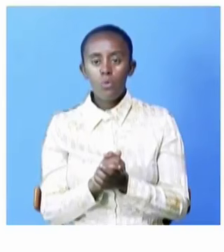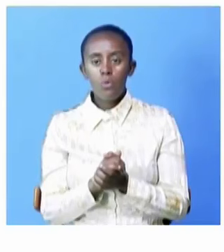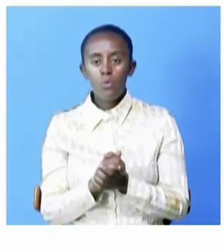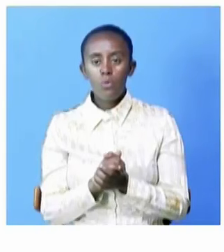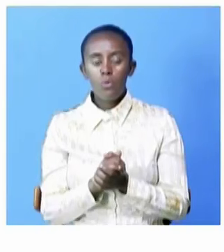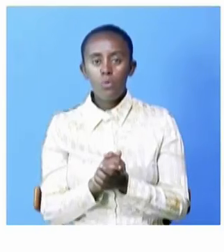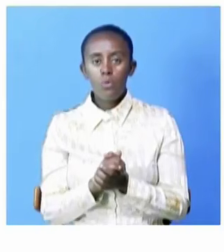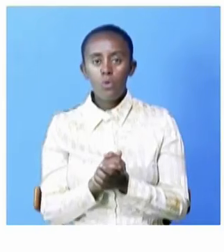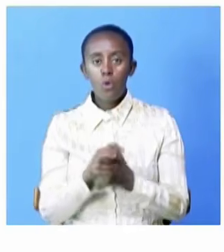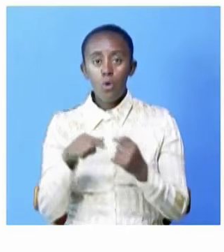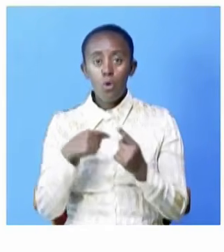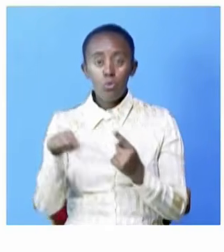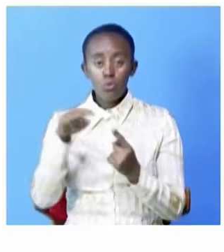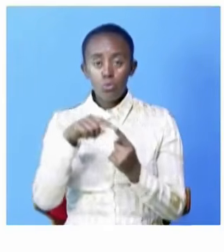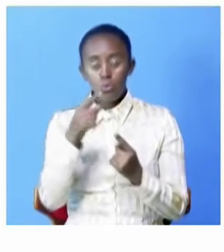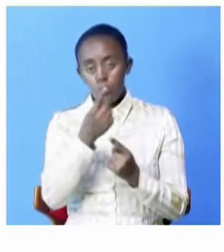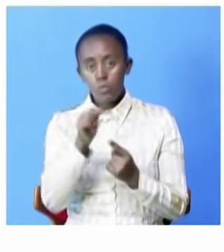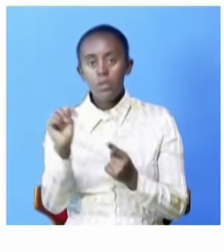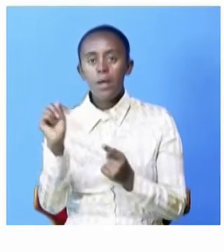to the